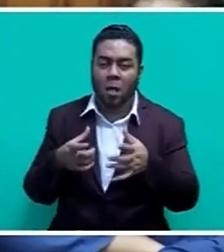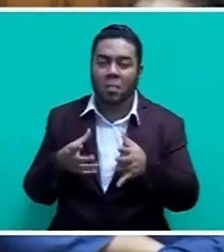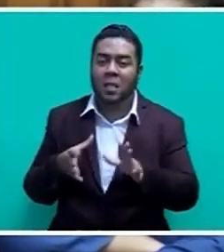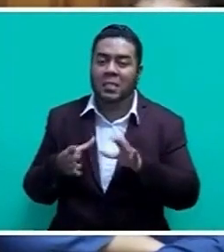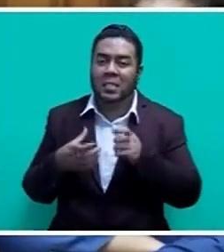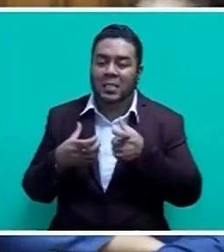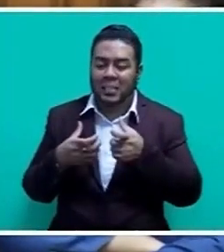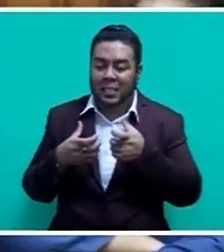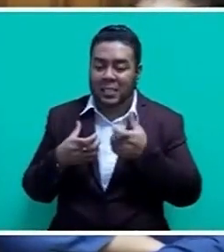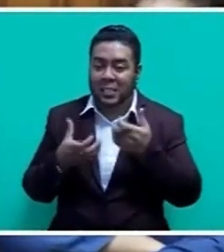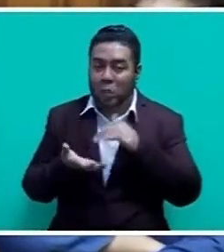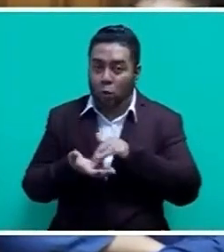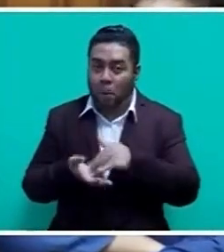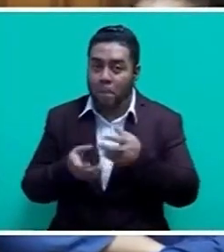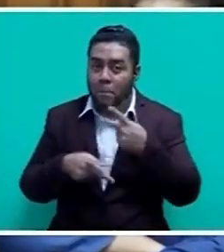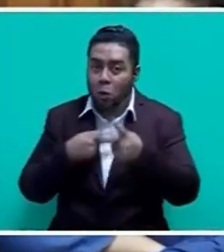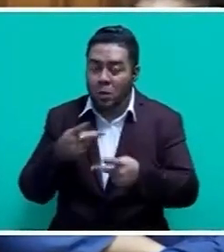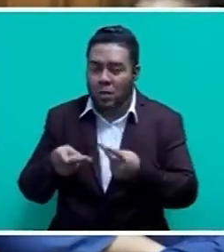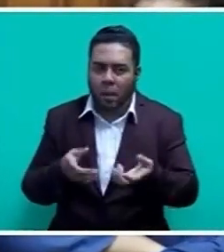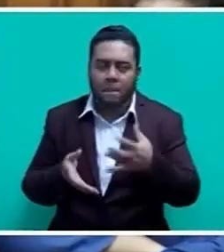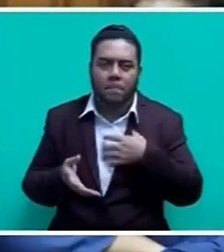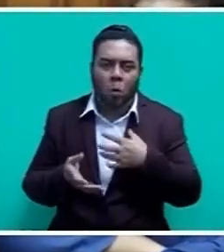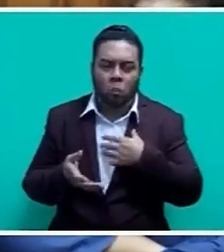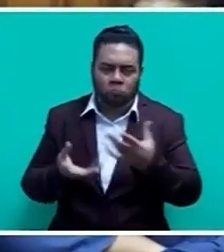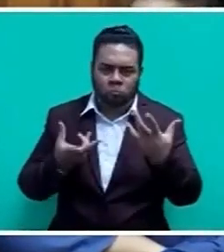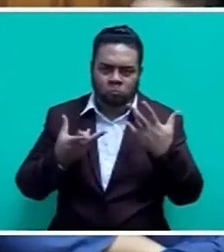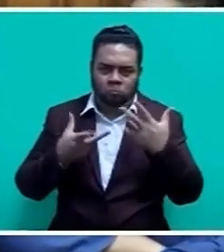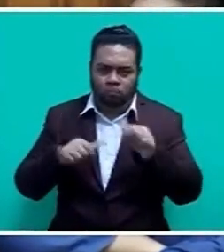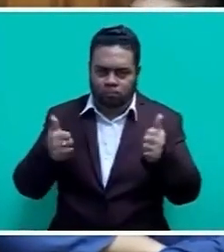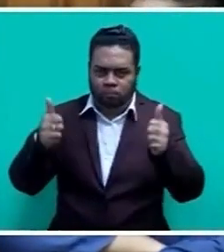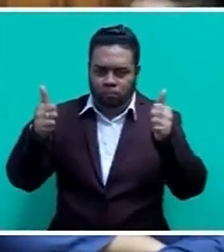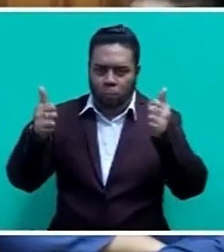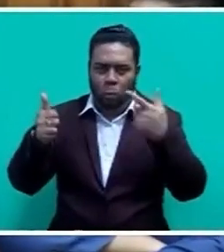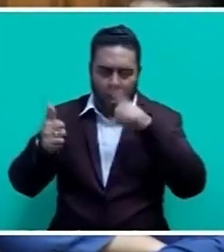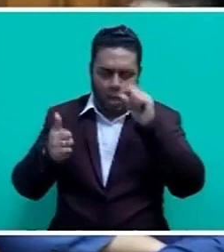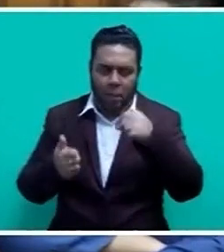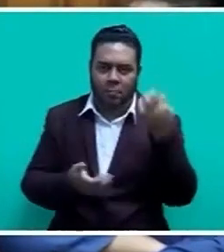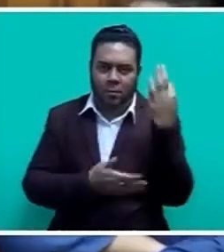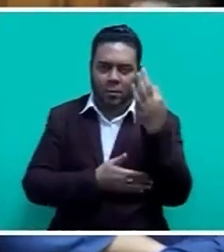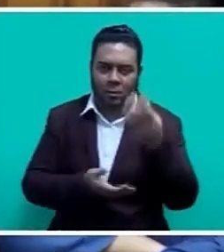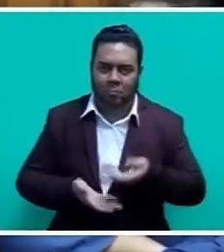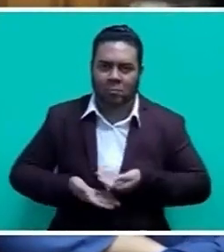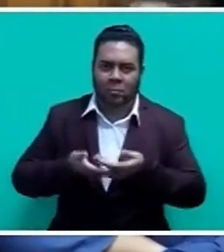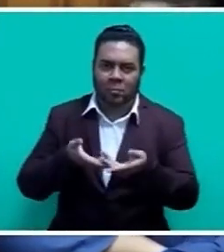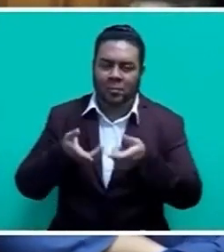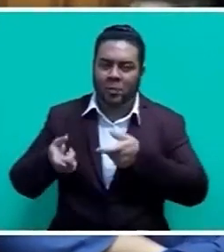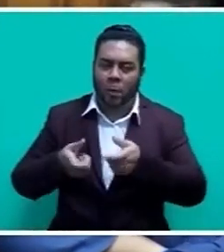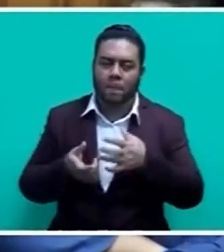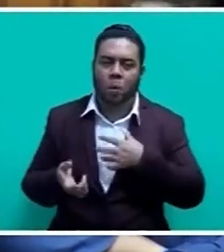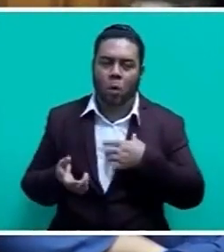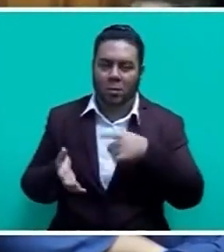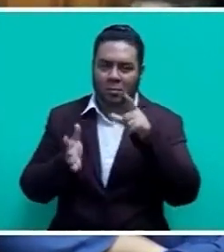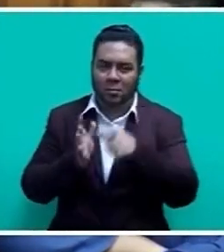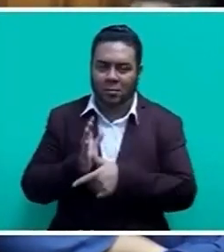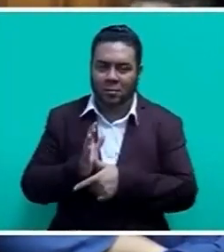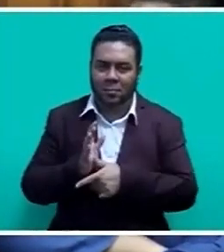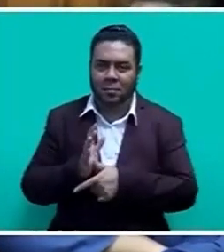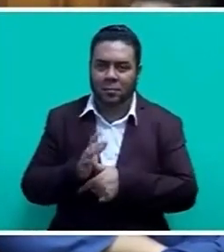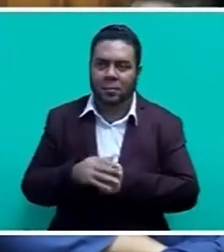process to ensure the more completion of tender processes so that we can facilitate more timely capital